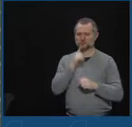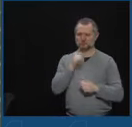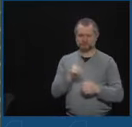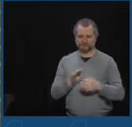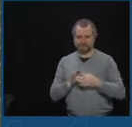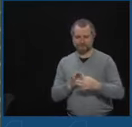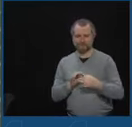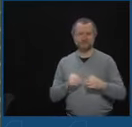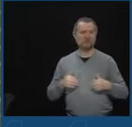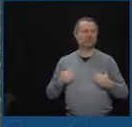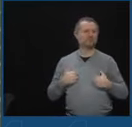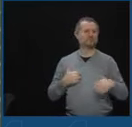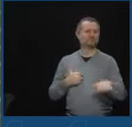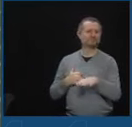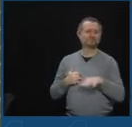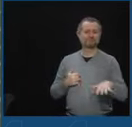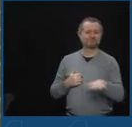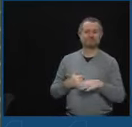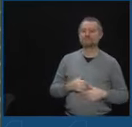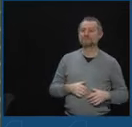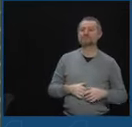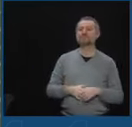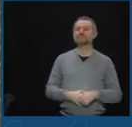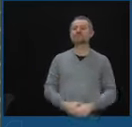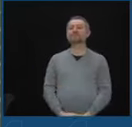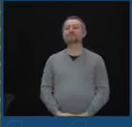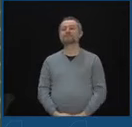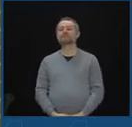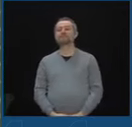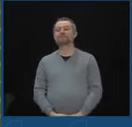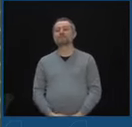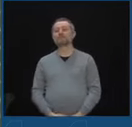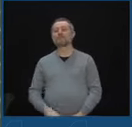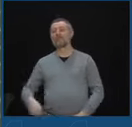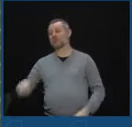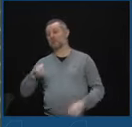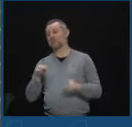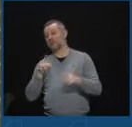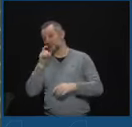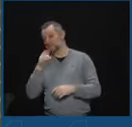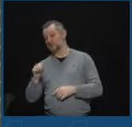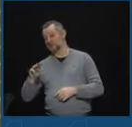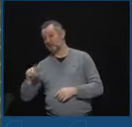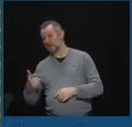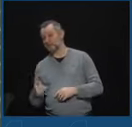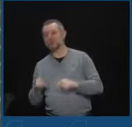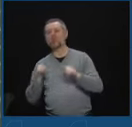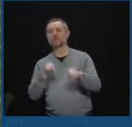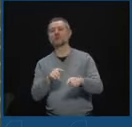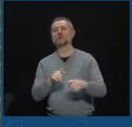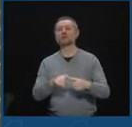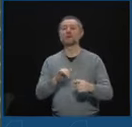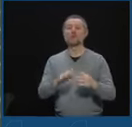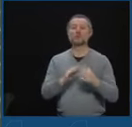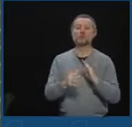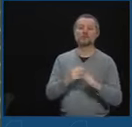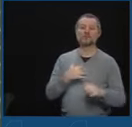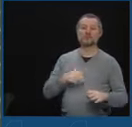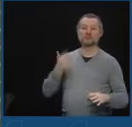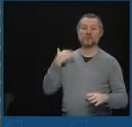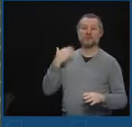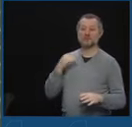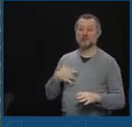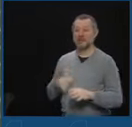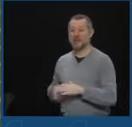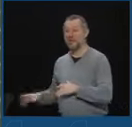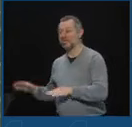today. We send these individuals back in that same neighborhood that they might have tried to get away from, but they know they're going back into this